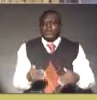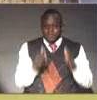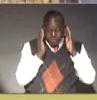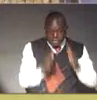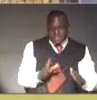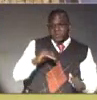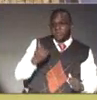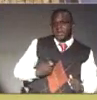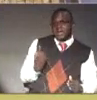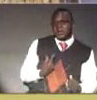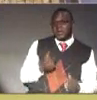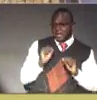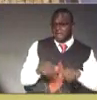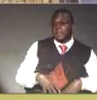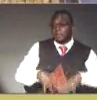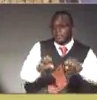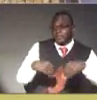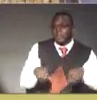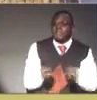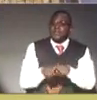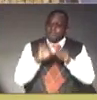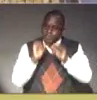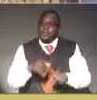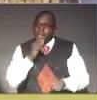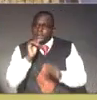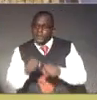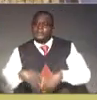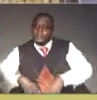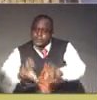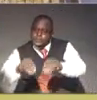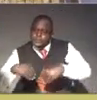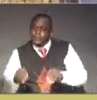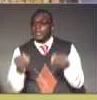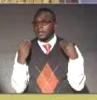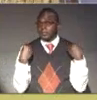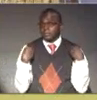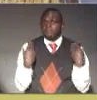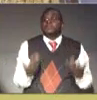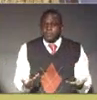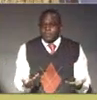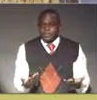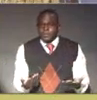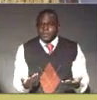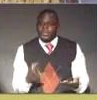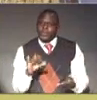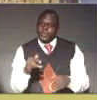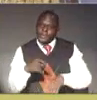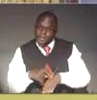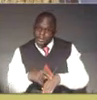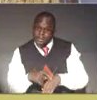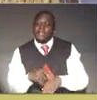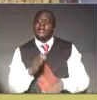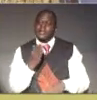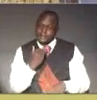female, kind. Even men can do that. So it's a practice of humility that when it comes to a